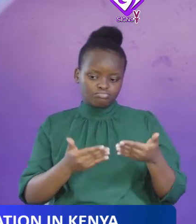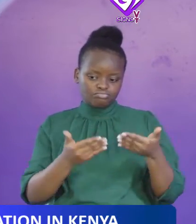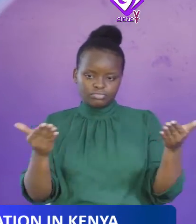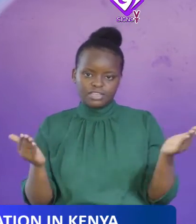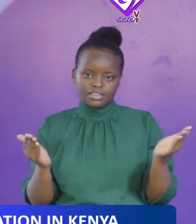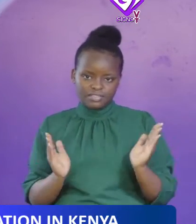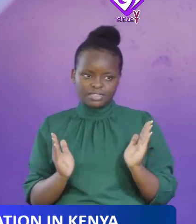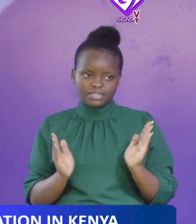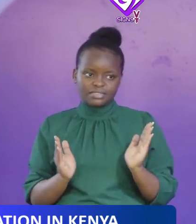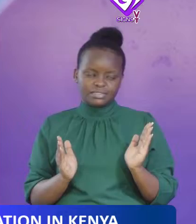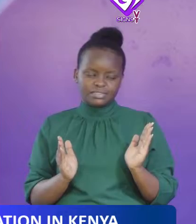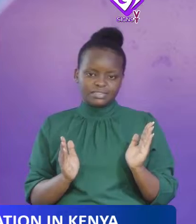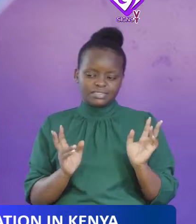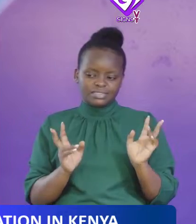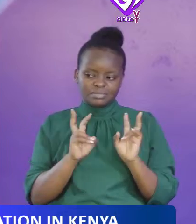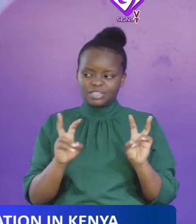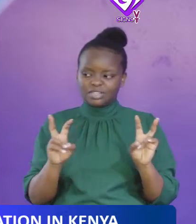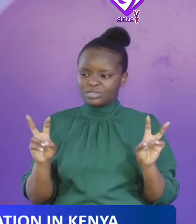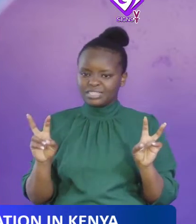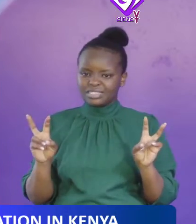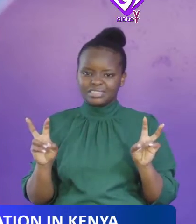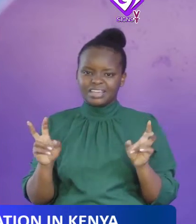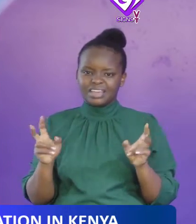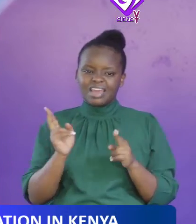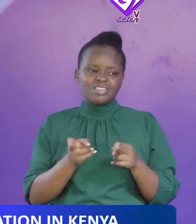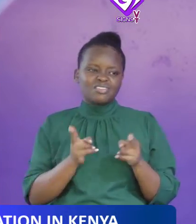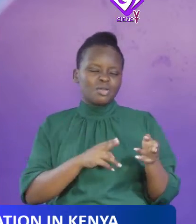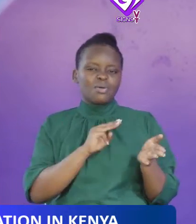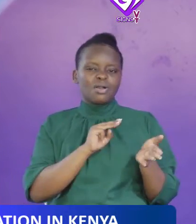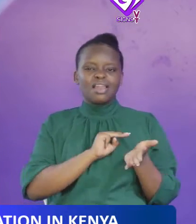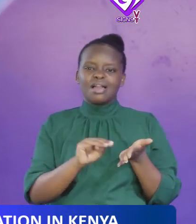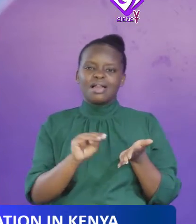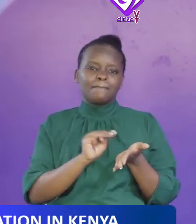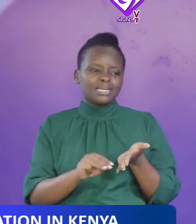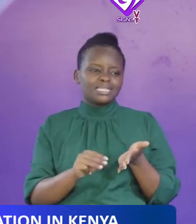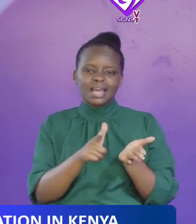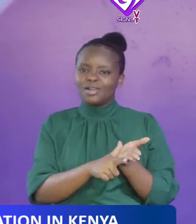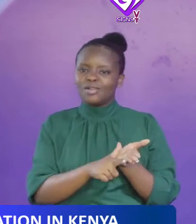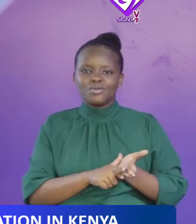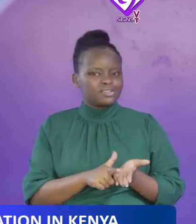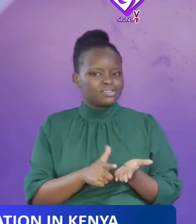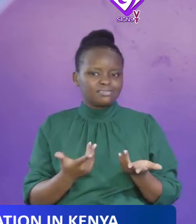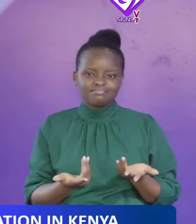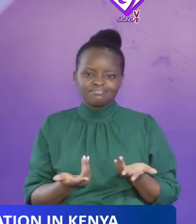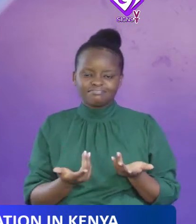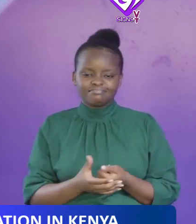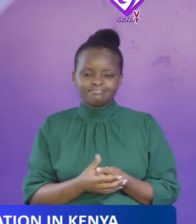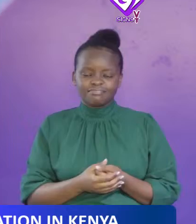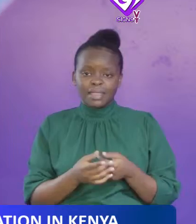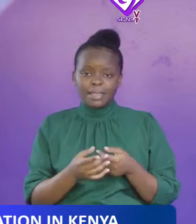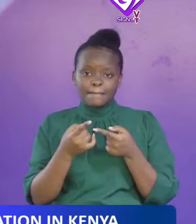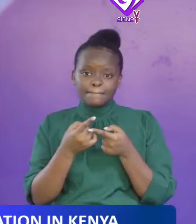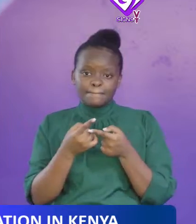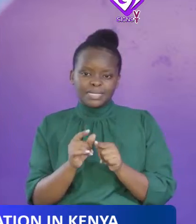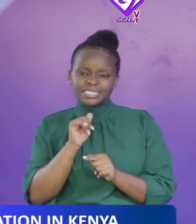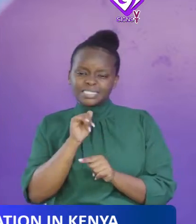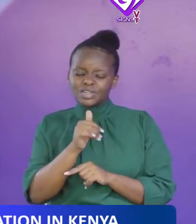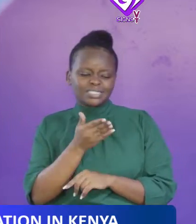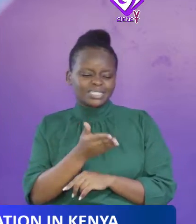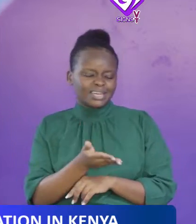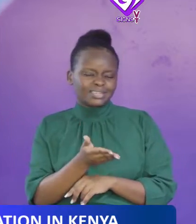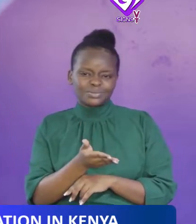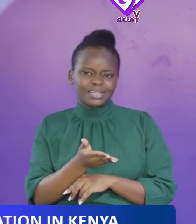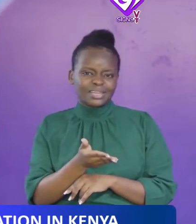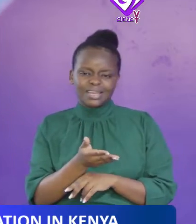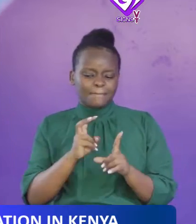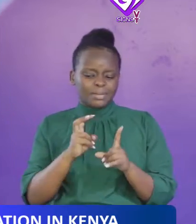it's being looked at like the normal mshwari. Sorry to mention those Denise, but it's not supposed to be looked